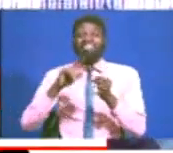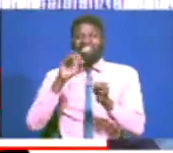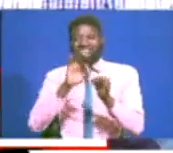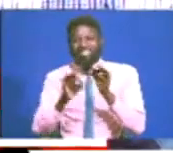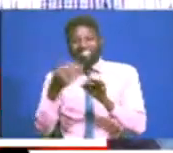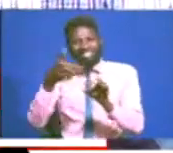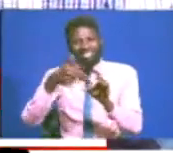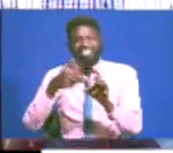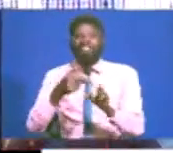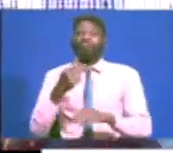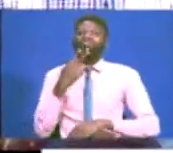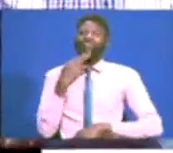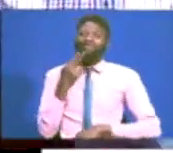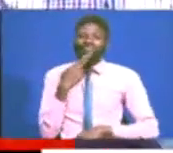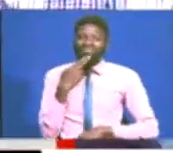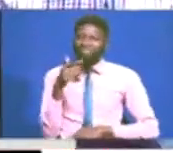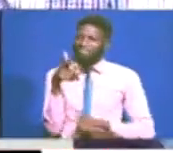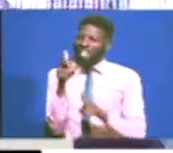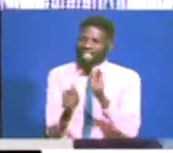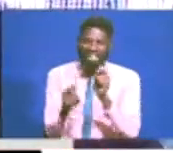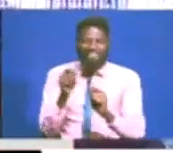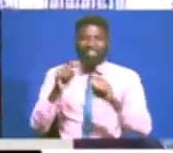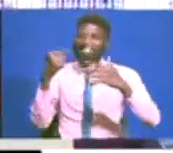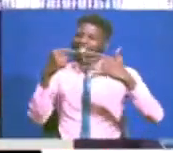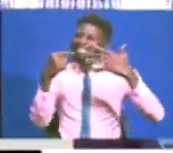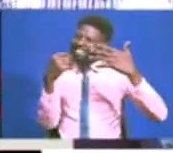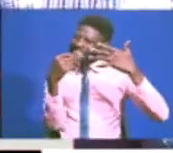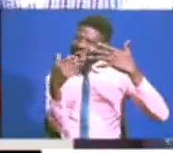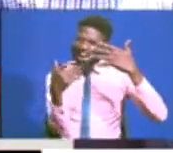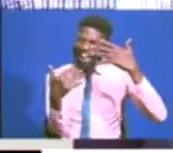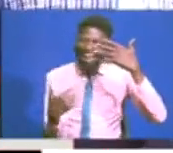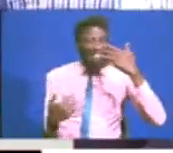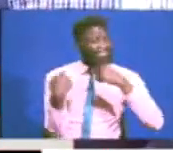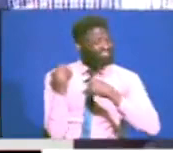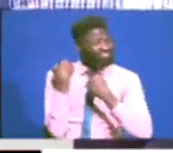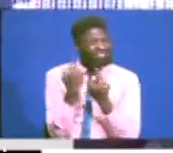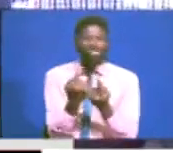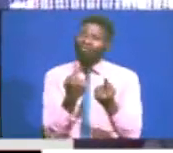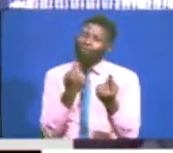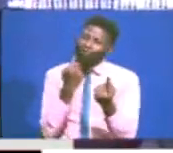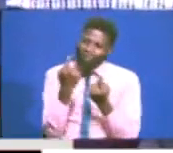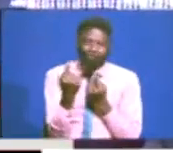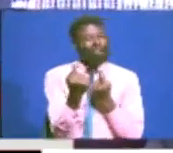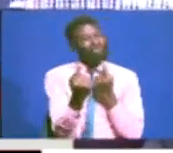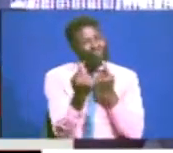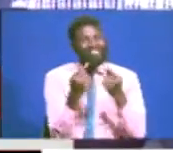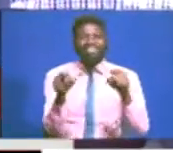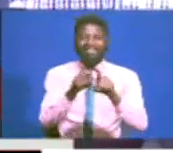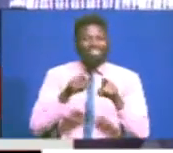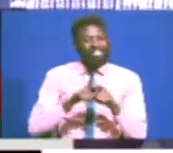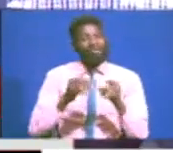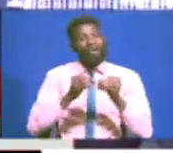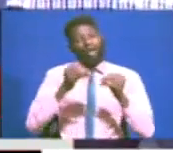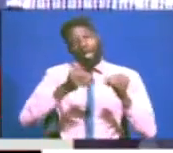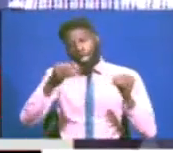sugar, milk, among others, for far too long. We have complained